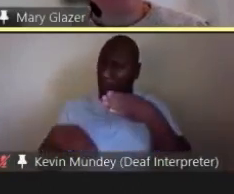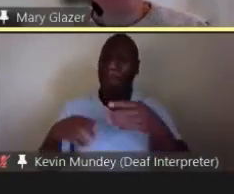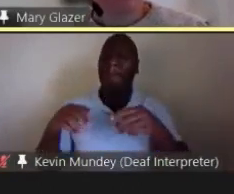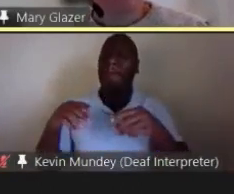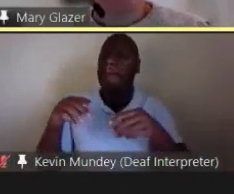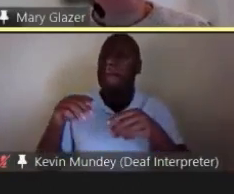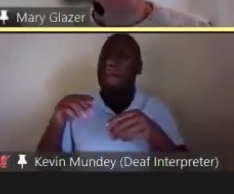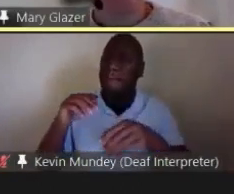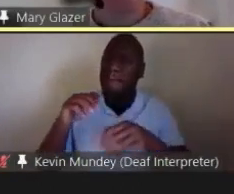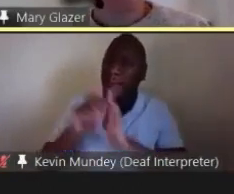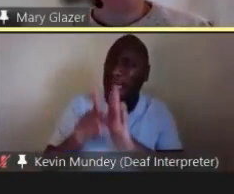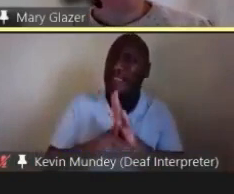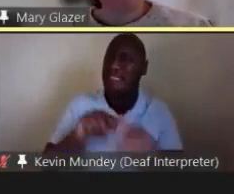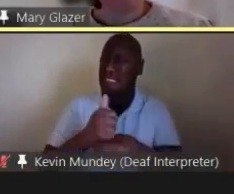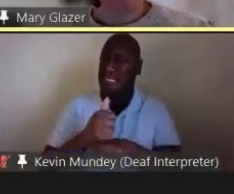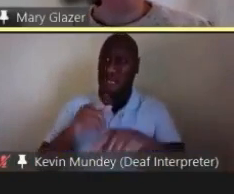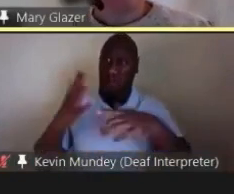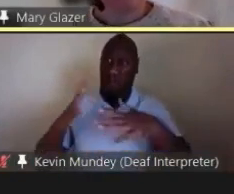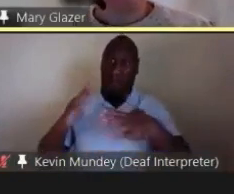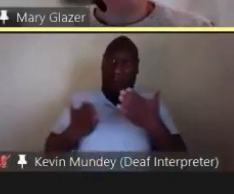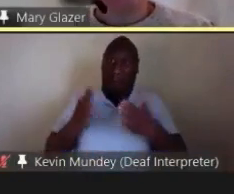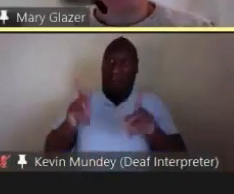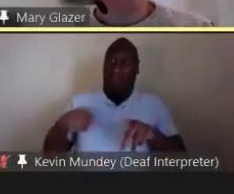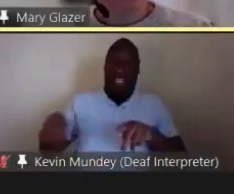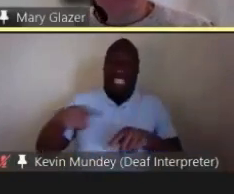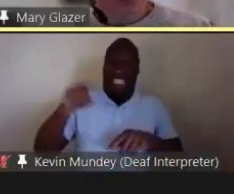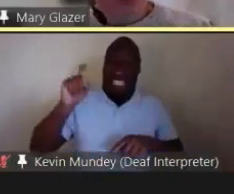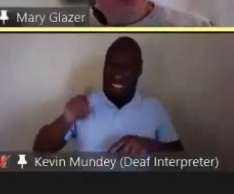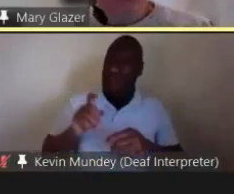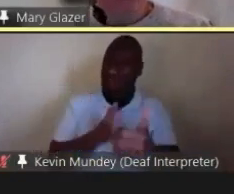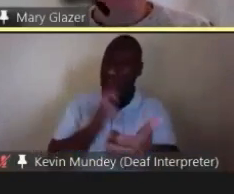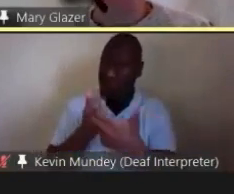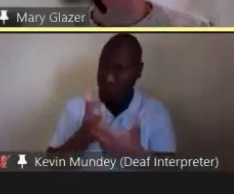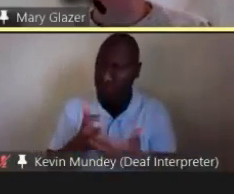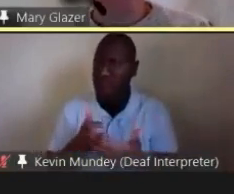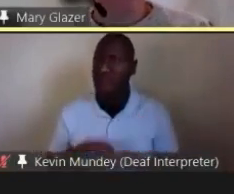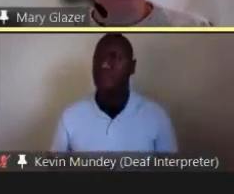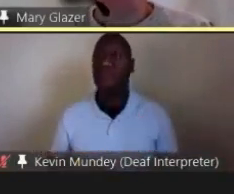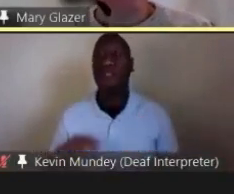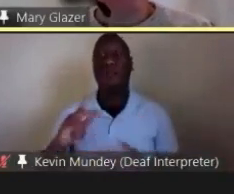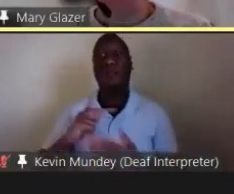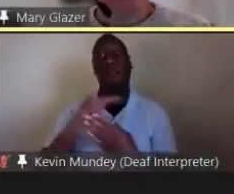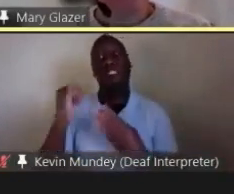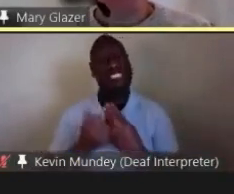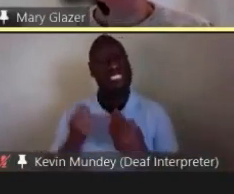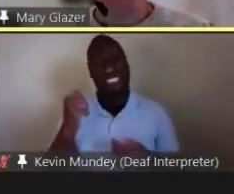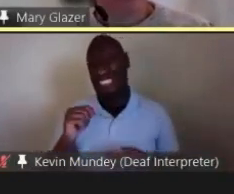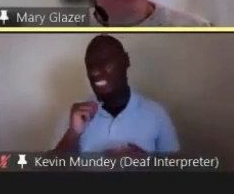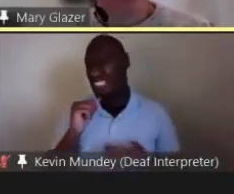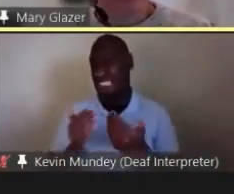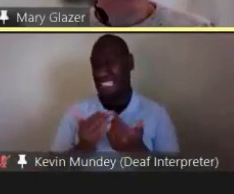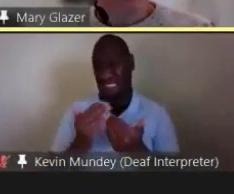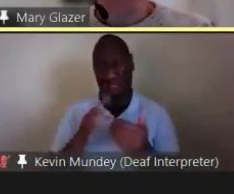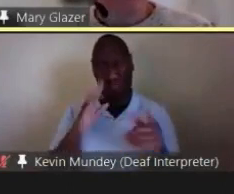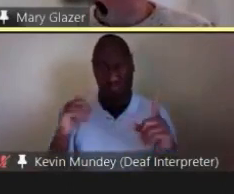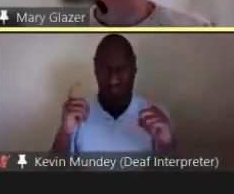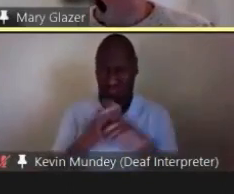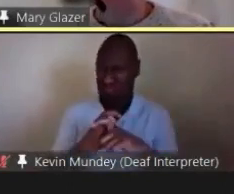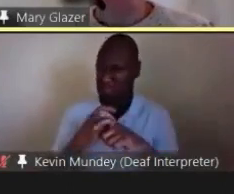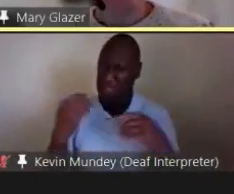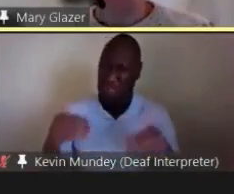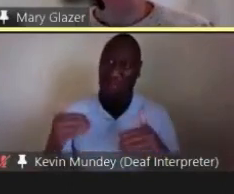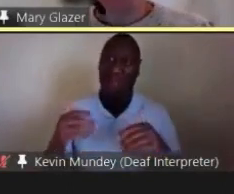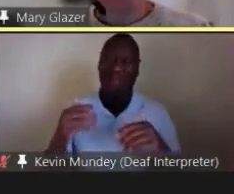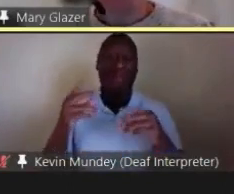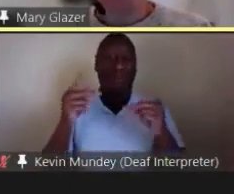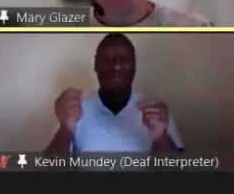on families' needs. We realize this is a big project which will not be achieved easily or quickly, but it is